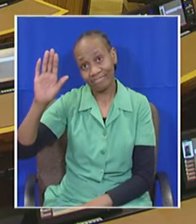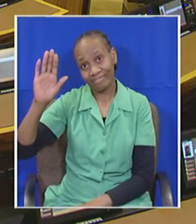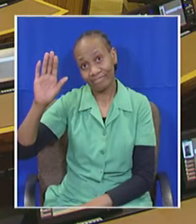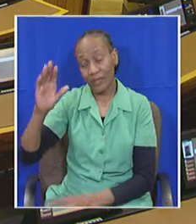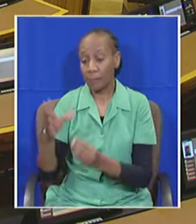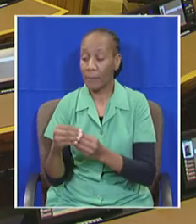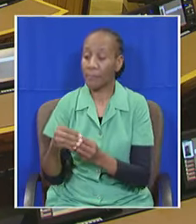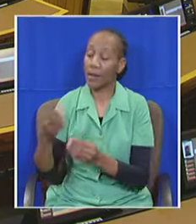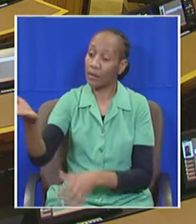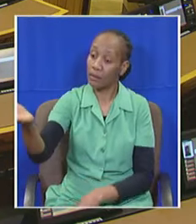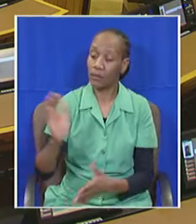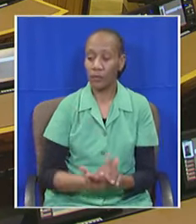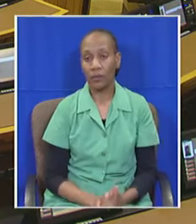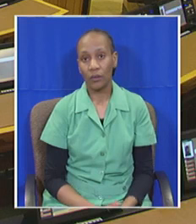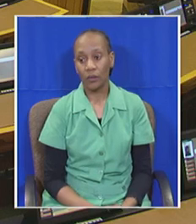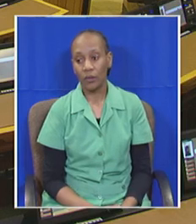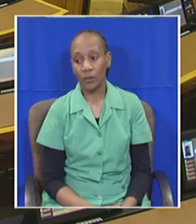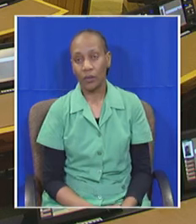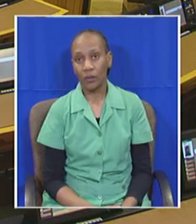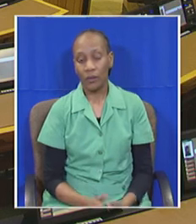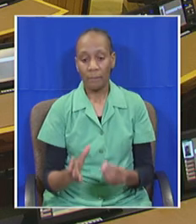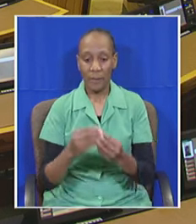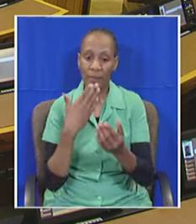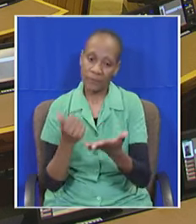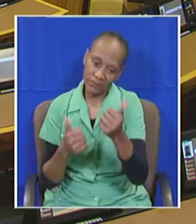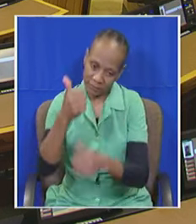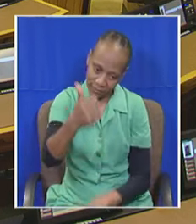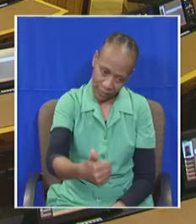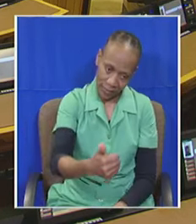Honourable Member. Honourable Kasim, please take your seat.